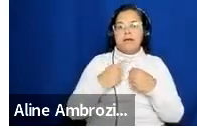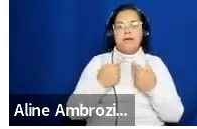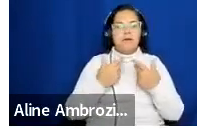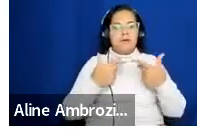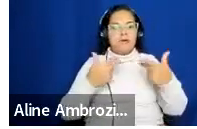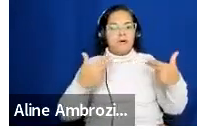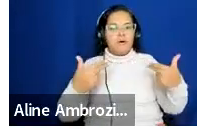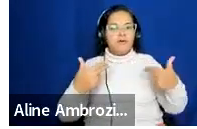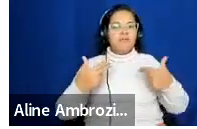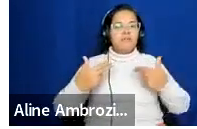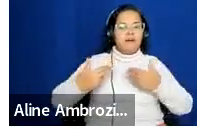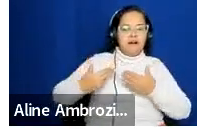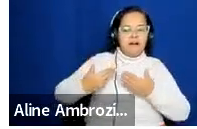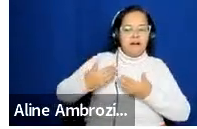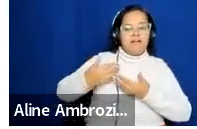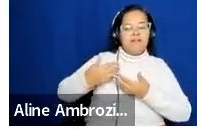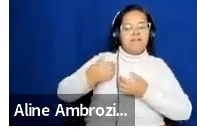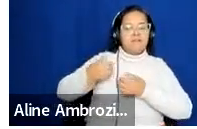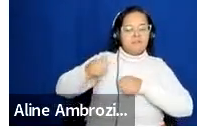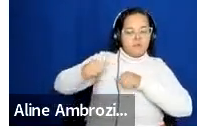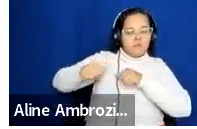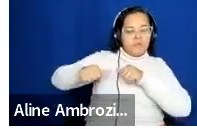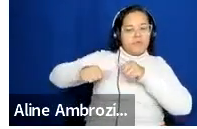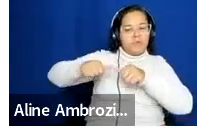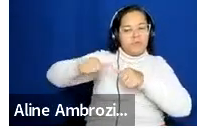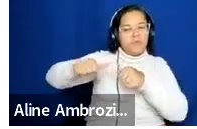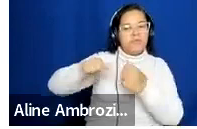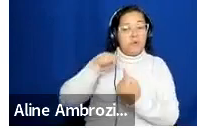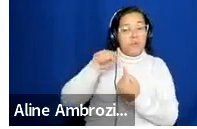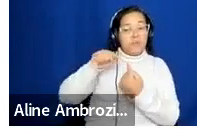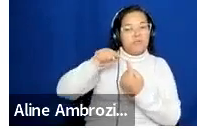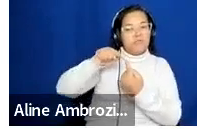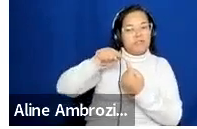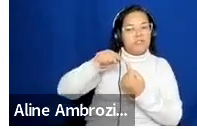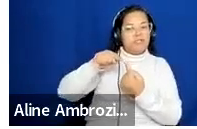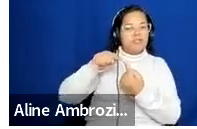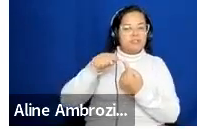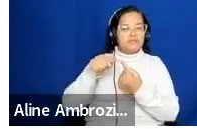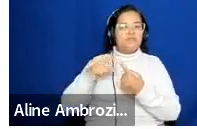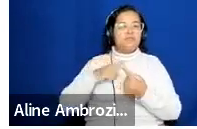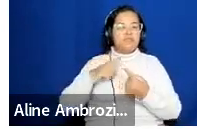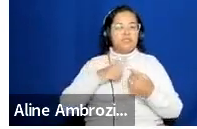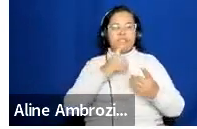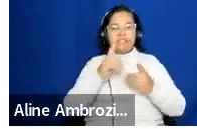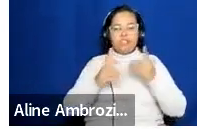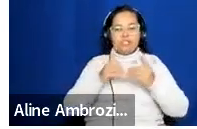object, a dynamic work in progress.